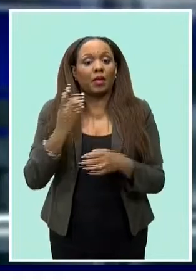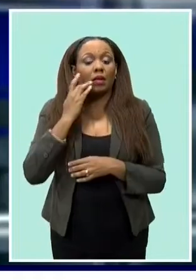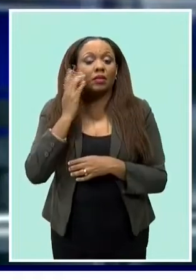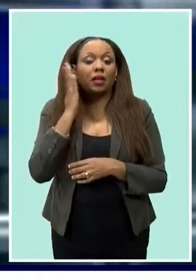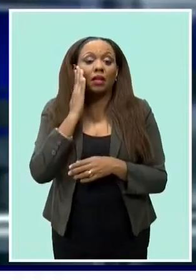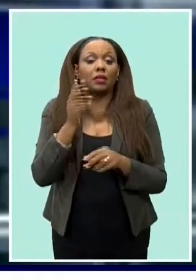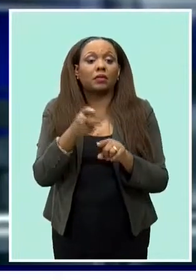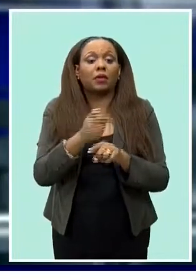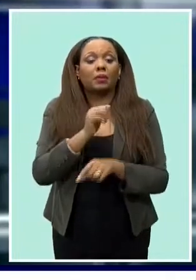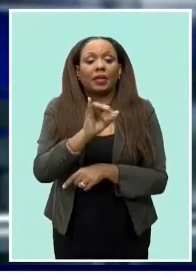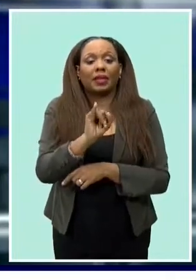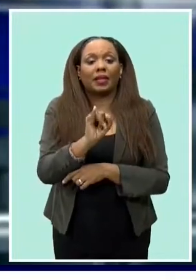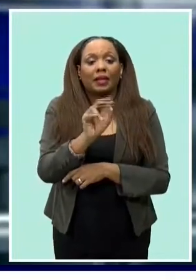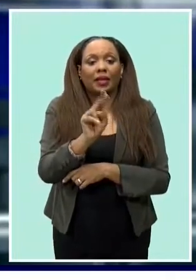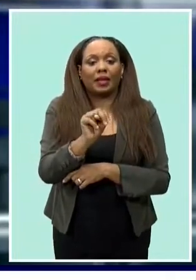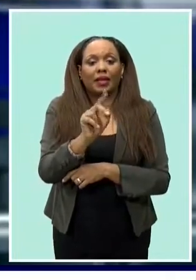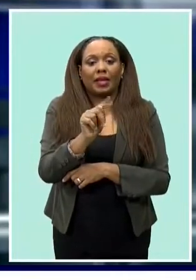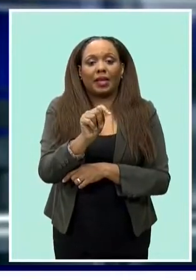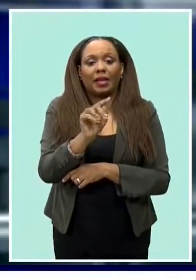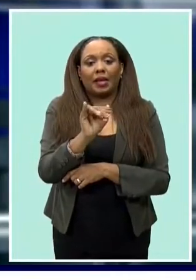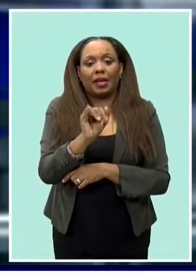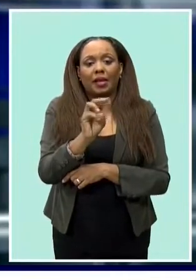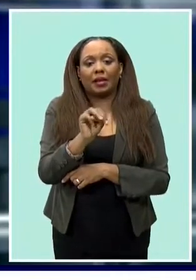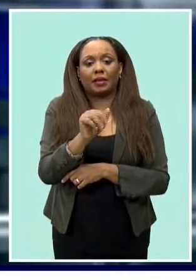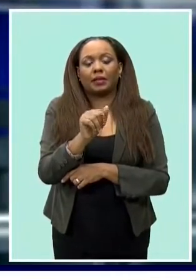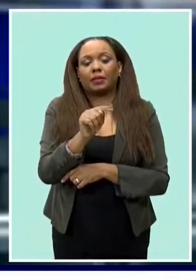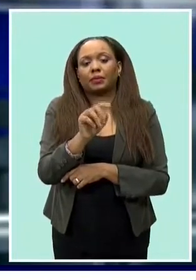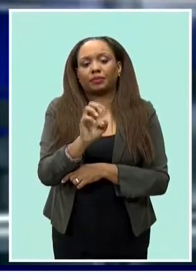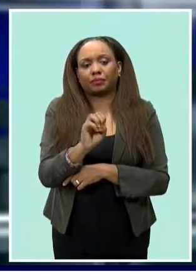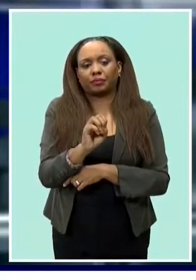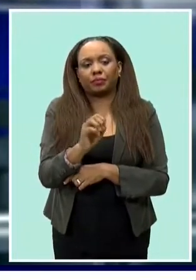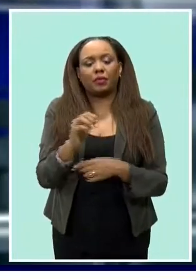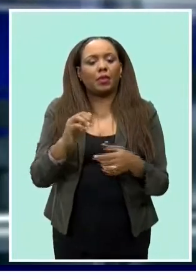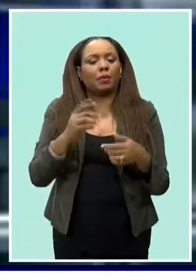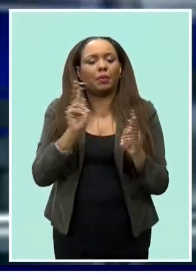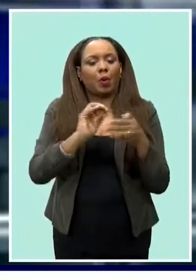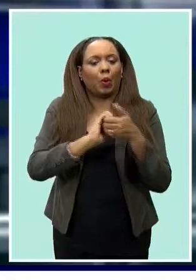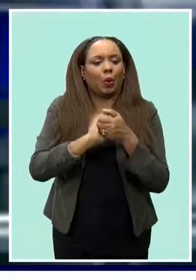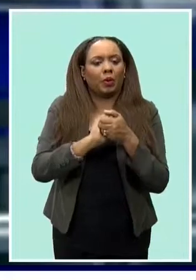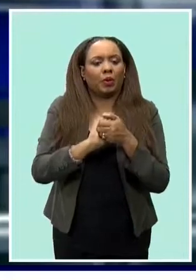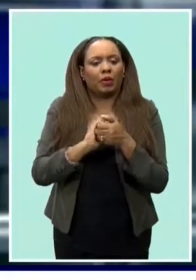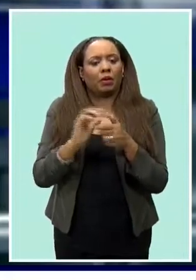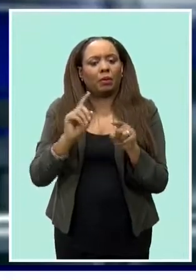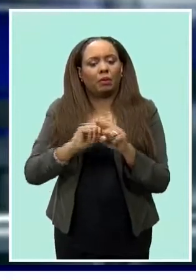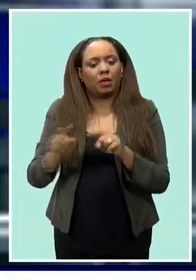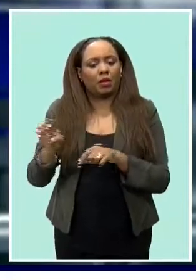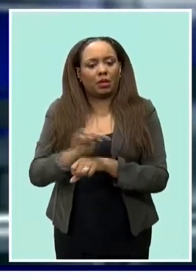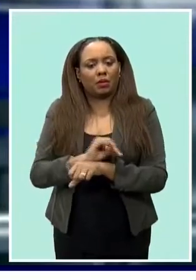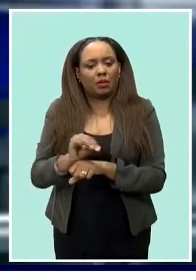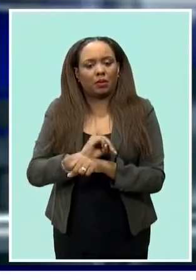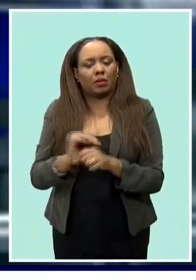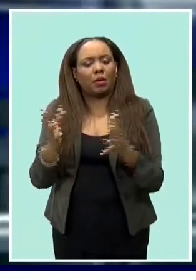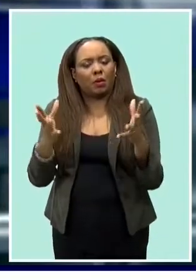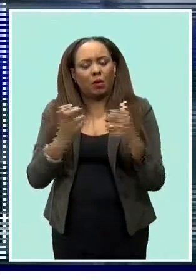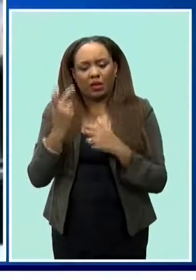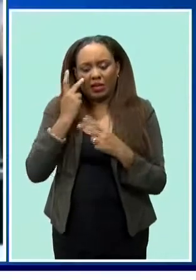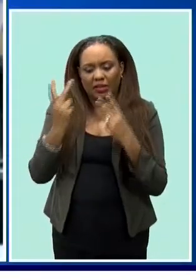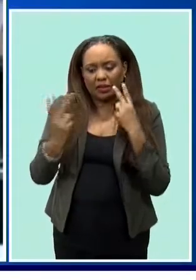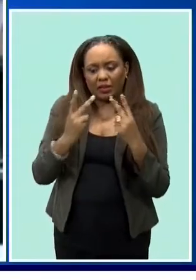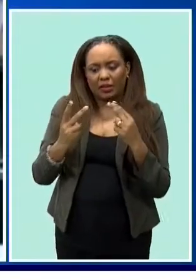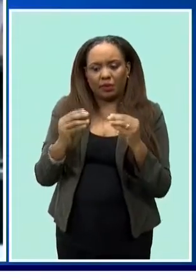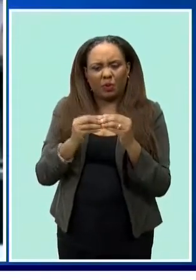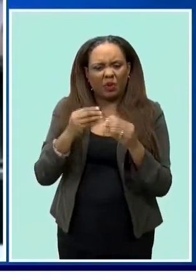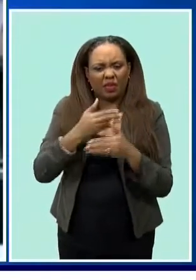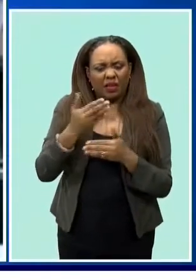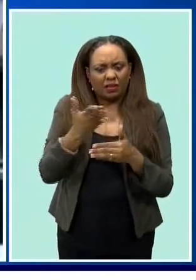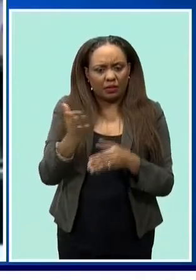represent indigenous ownership in the sector, and his ministry is keen to see they are preserved, especially in the ever-changing tourism landscape of